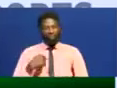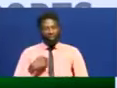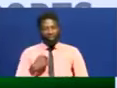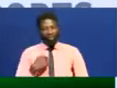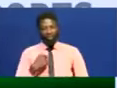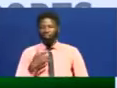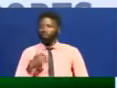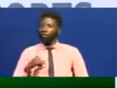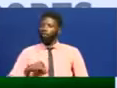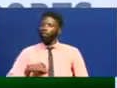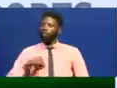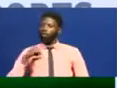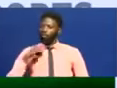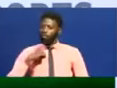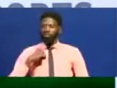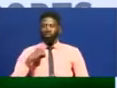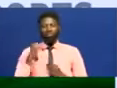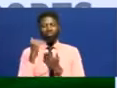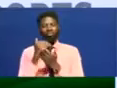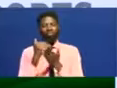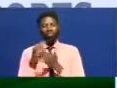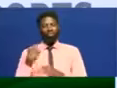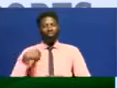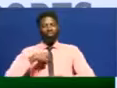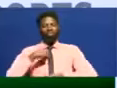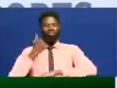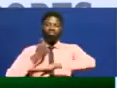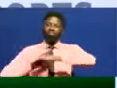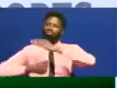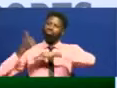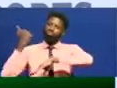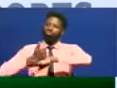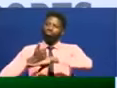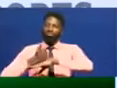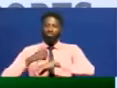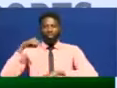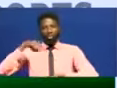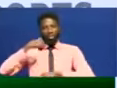a number of programs we've been able to put in place this year.